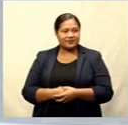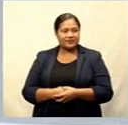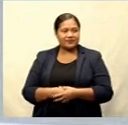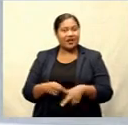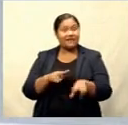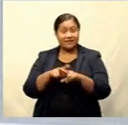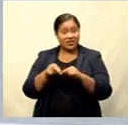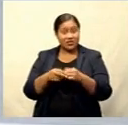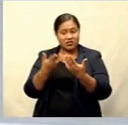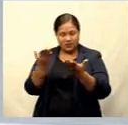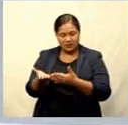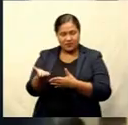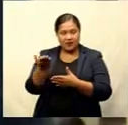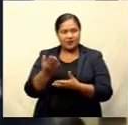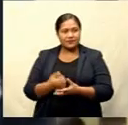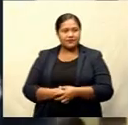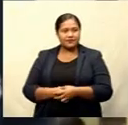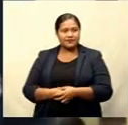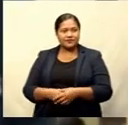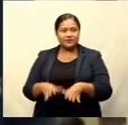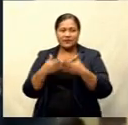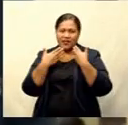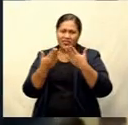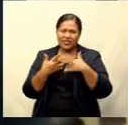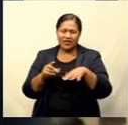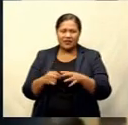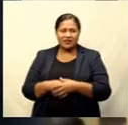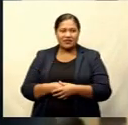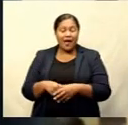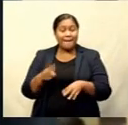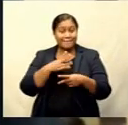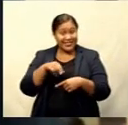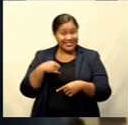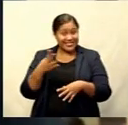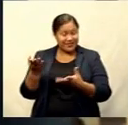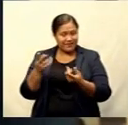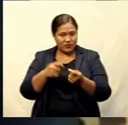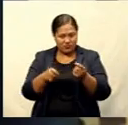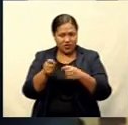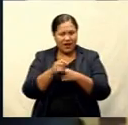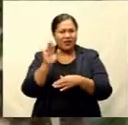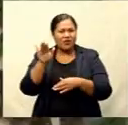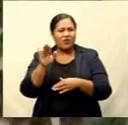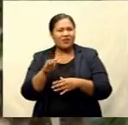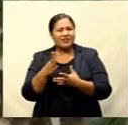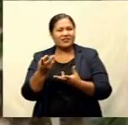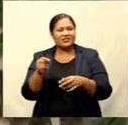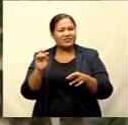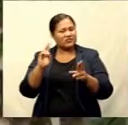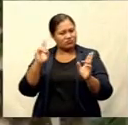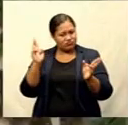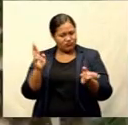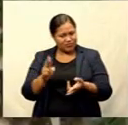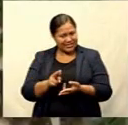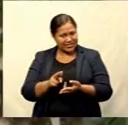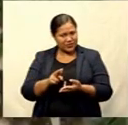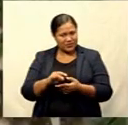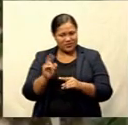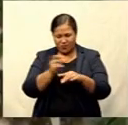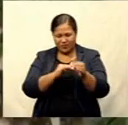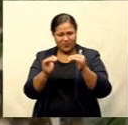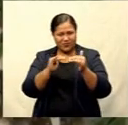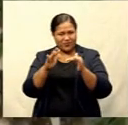yours. Thank you, Honourable Chair. Minister for Trade Fayez Koya has called on the need to reduce inequality in the global